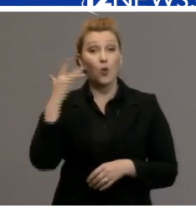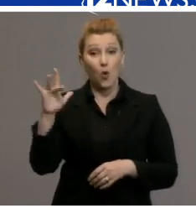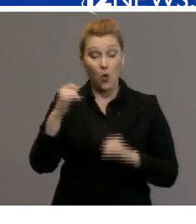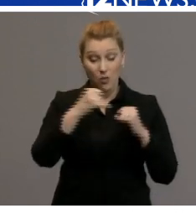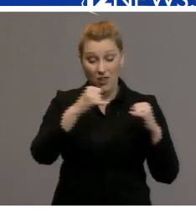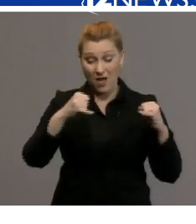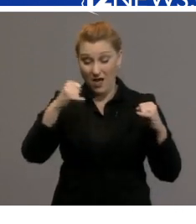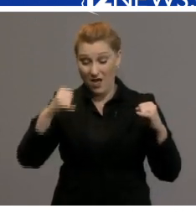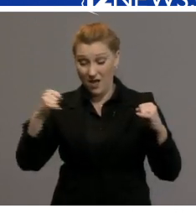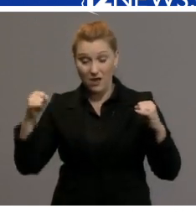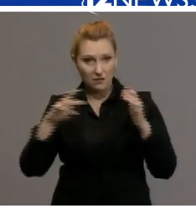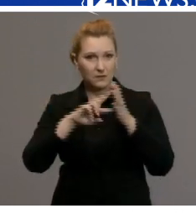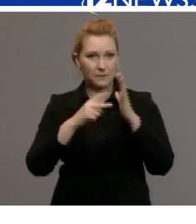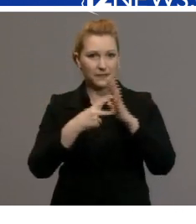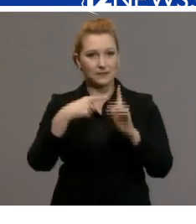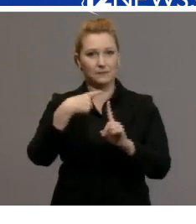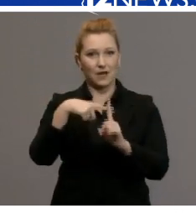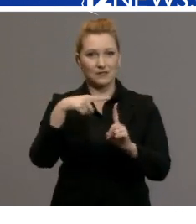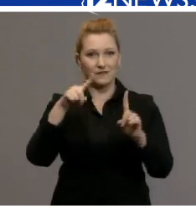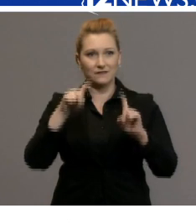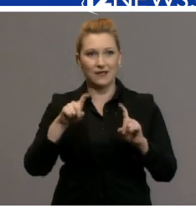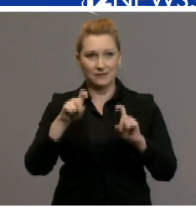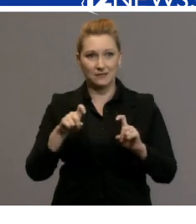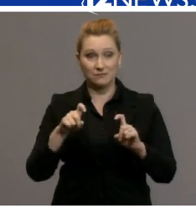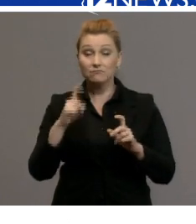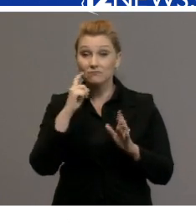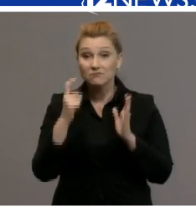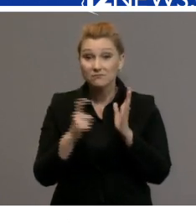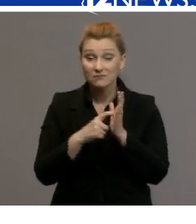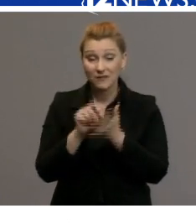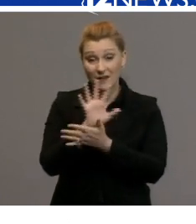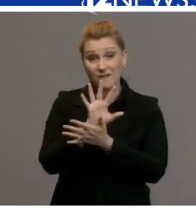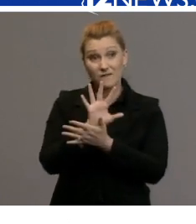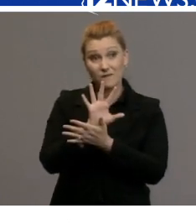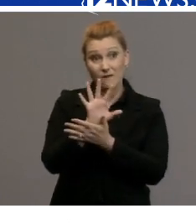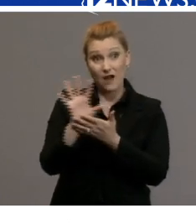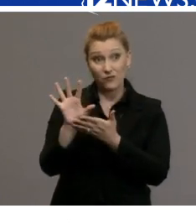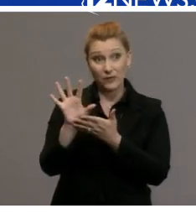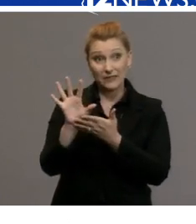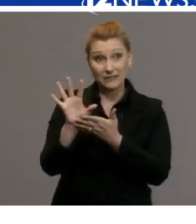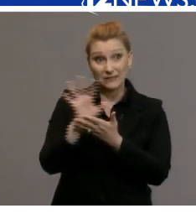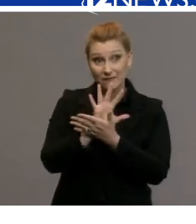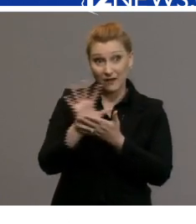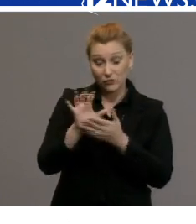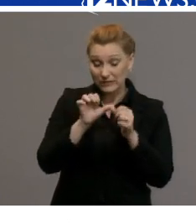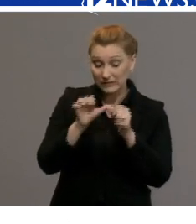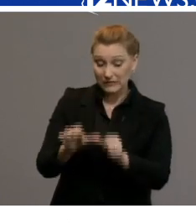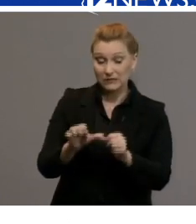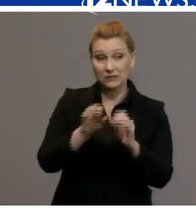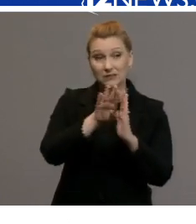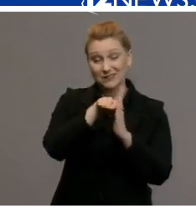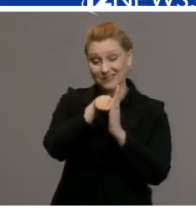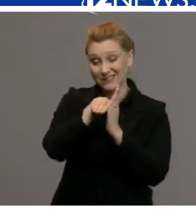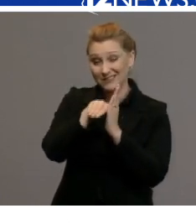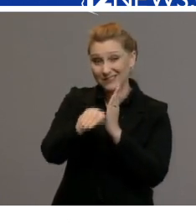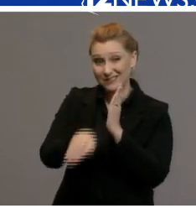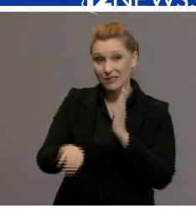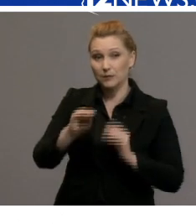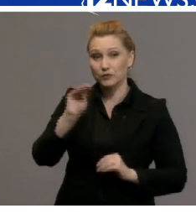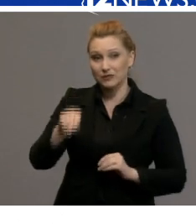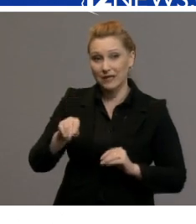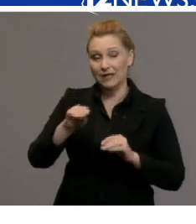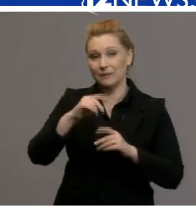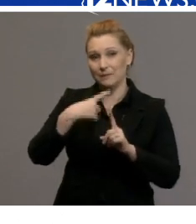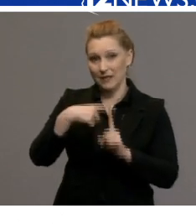see the 5 straight weeks of a decrease in terms of positivity, meaning the contraction of people